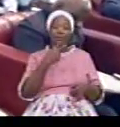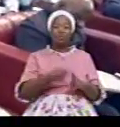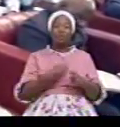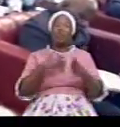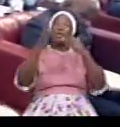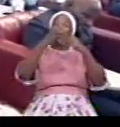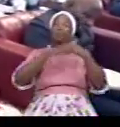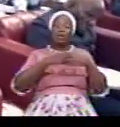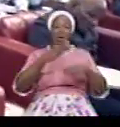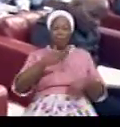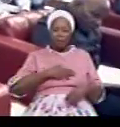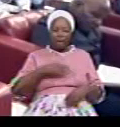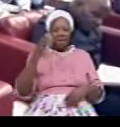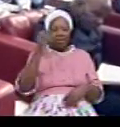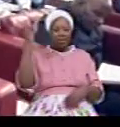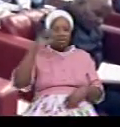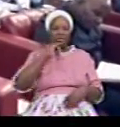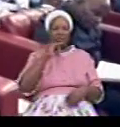for you.